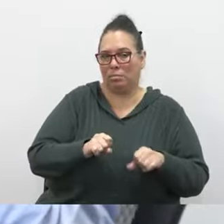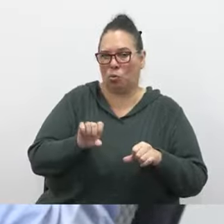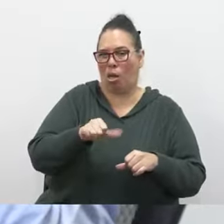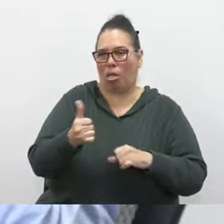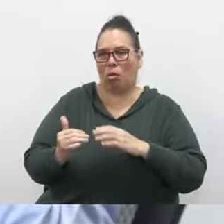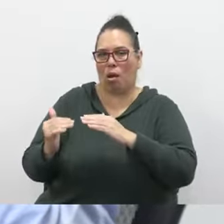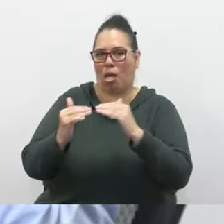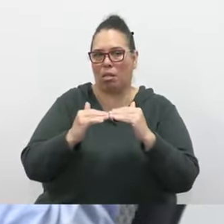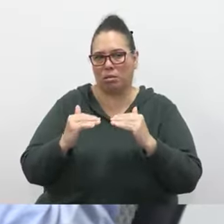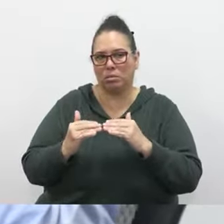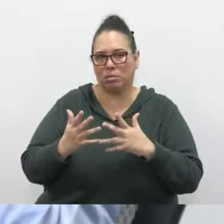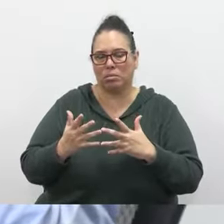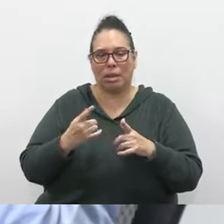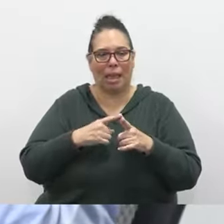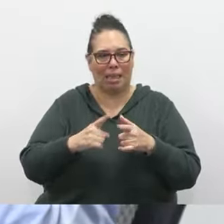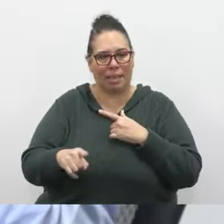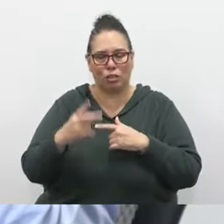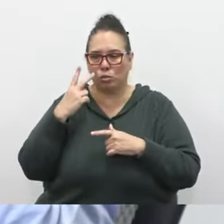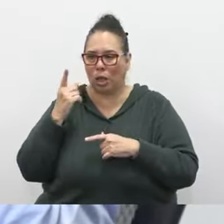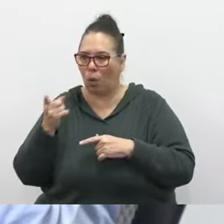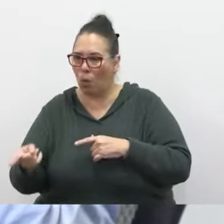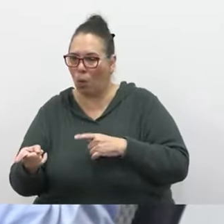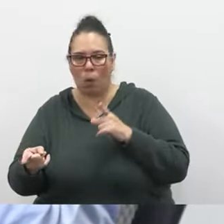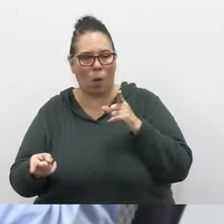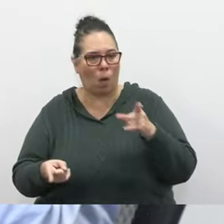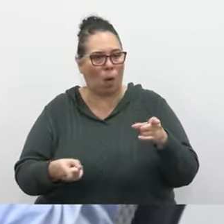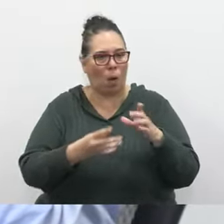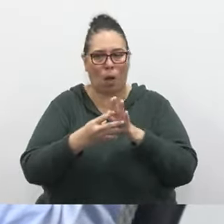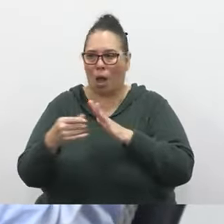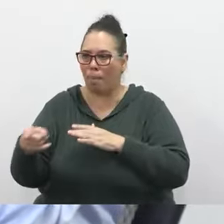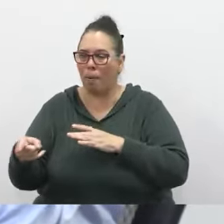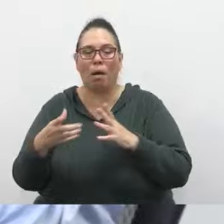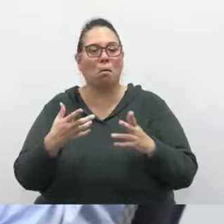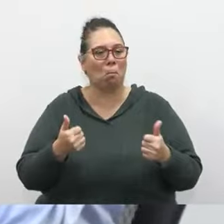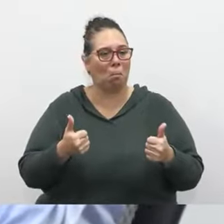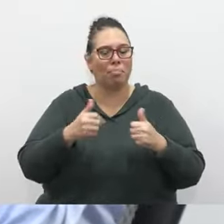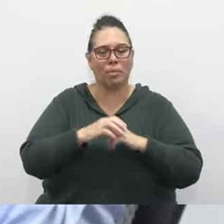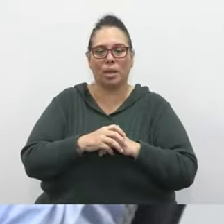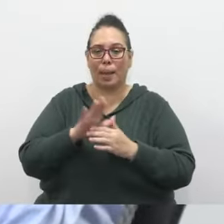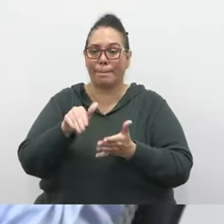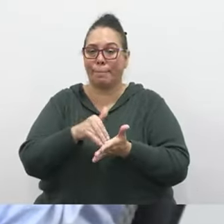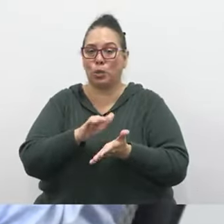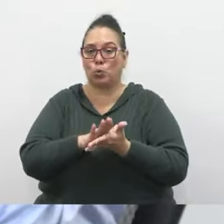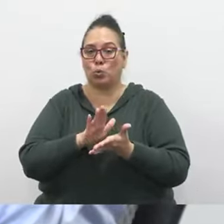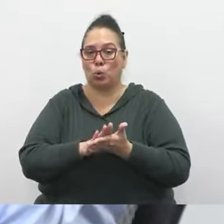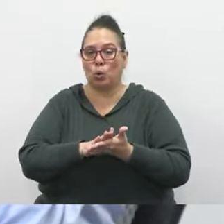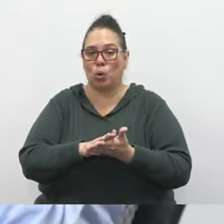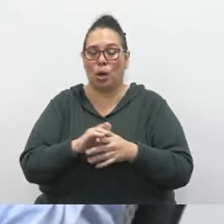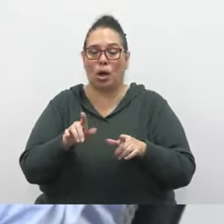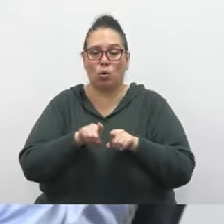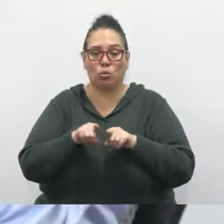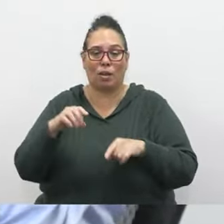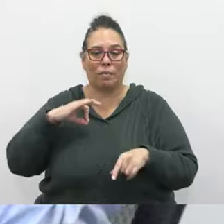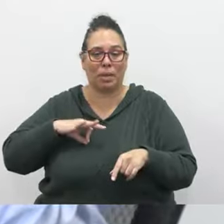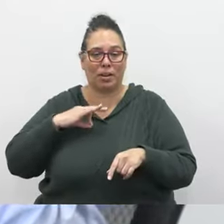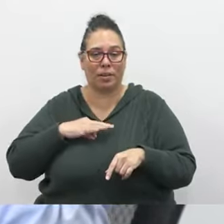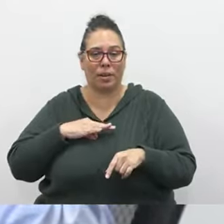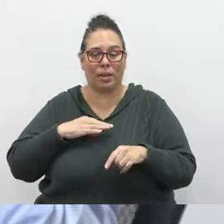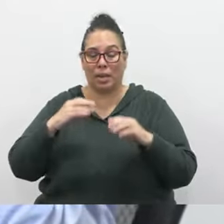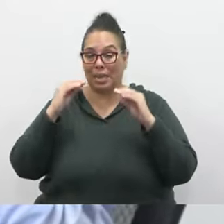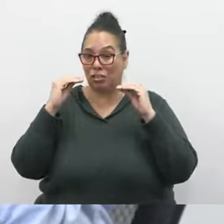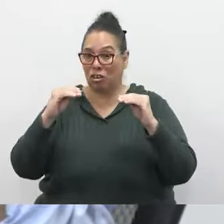there's some replication that's occurring on our campuses. Our middle school campuses also have the benefit of having instruction and